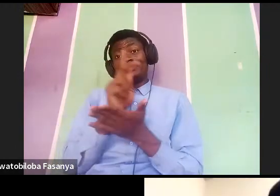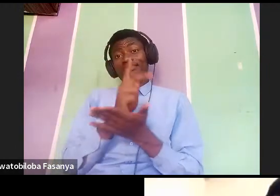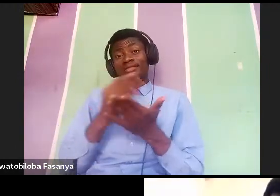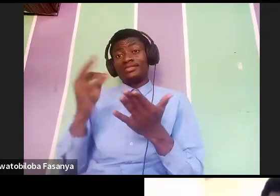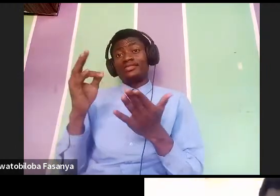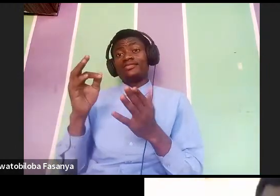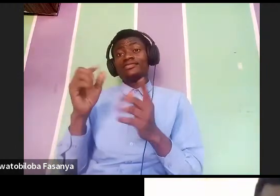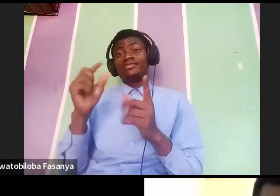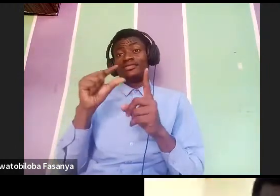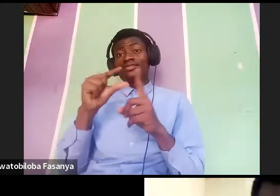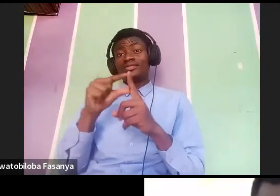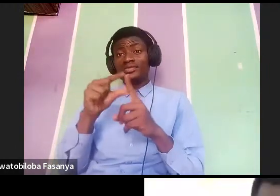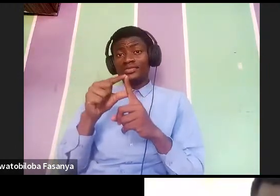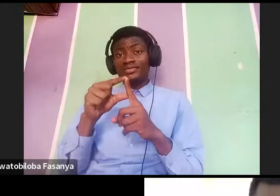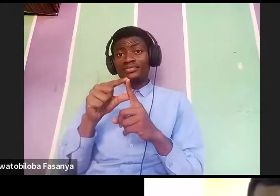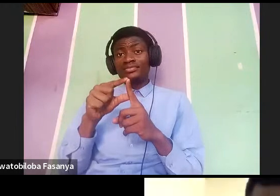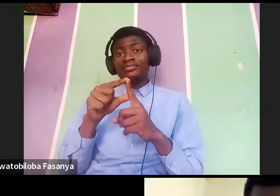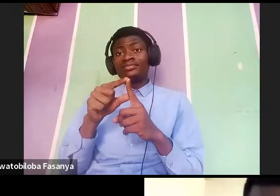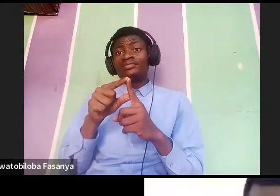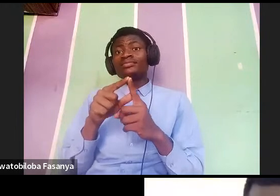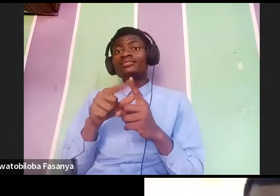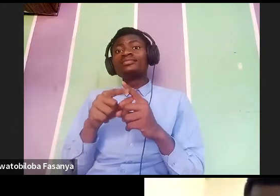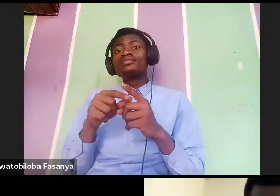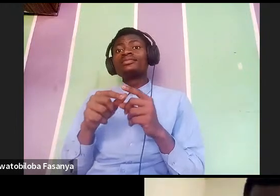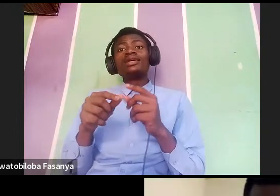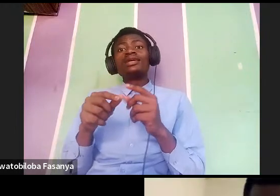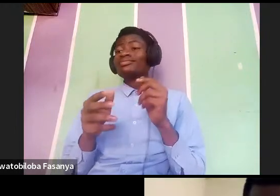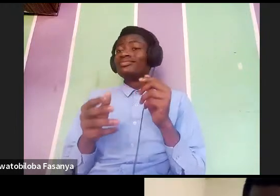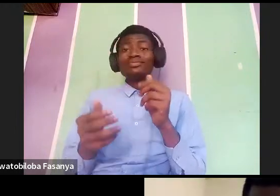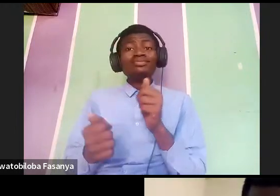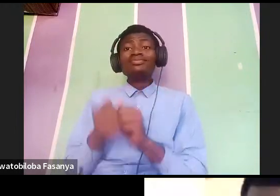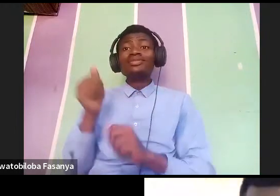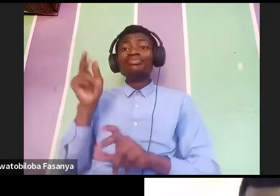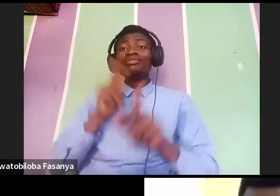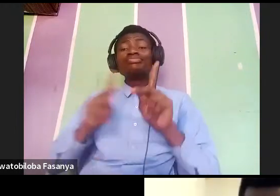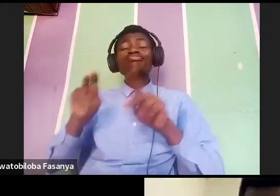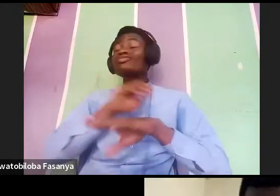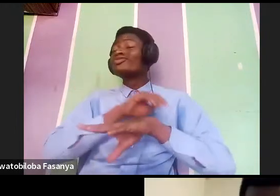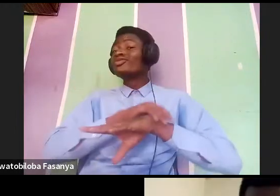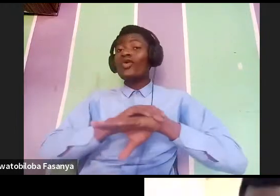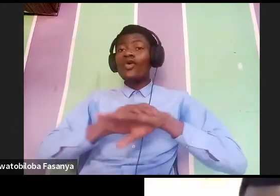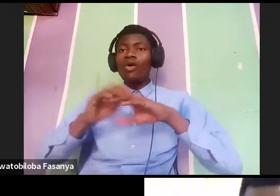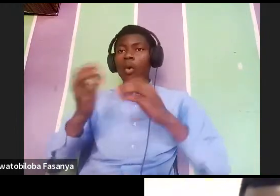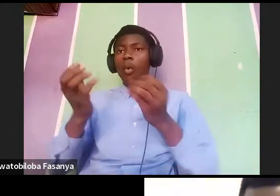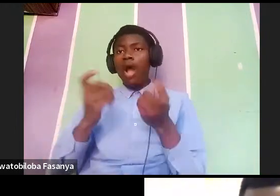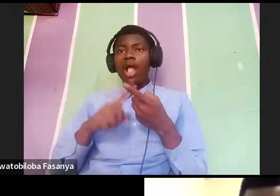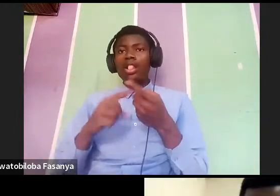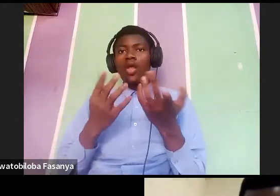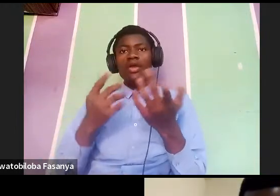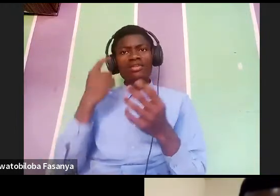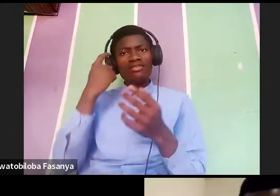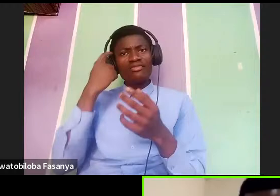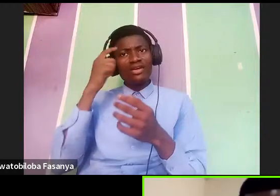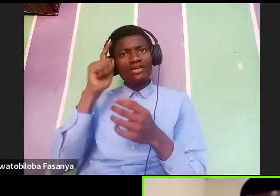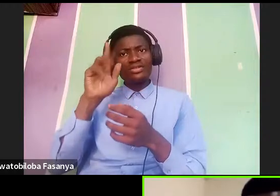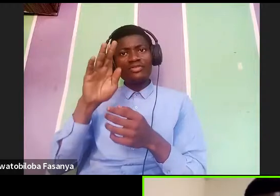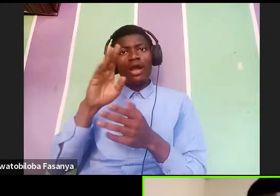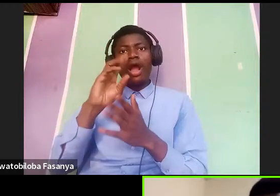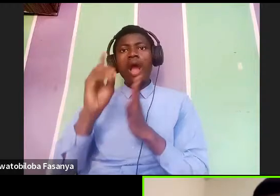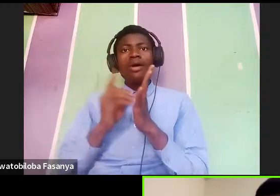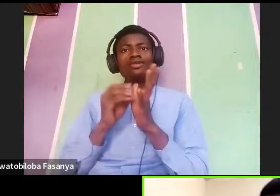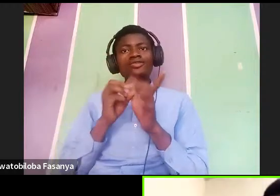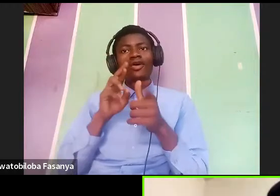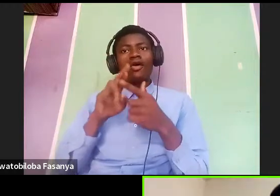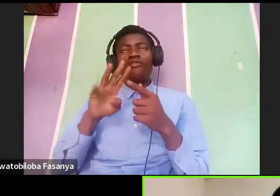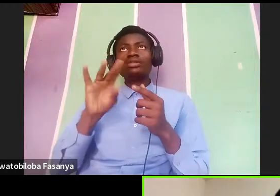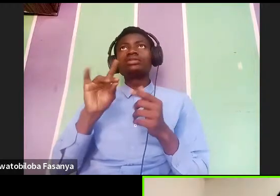don't even want to wait for 24 to 48 hours. They just want everything to stop now and right now. So that's why a lot of